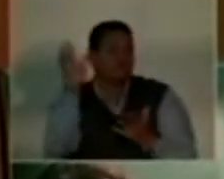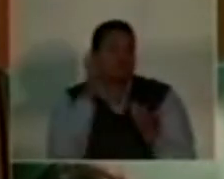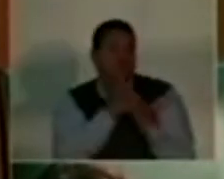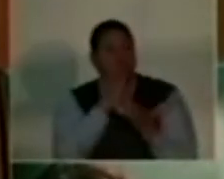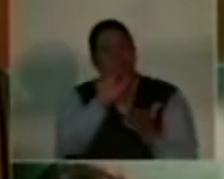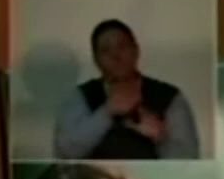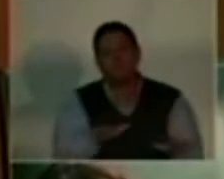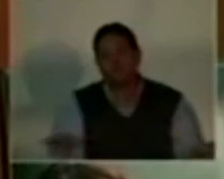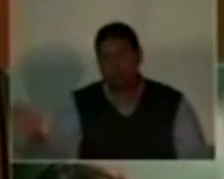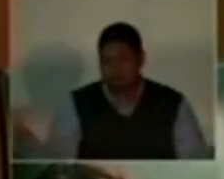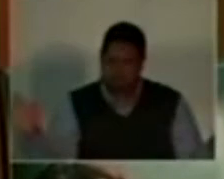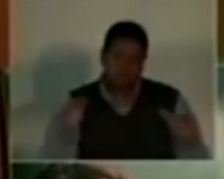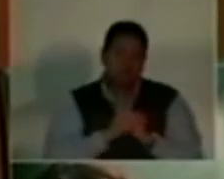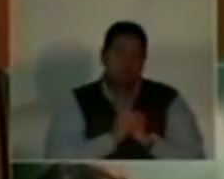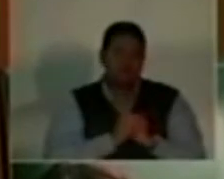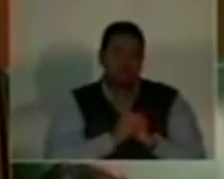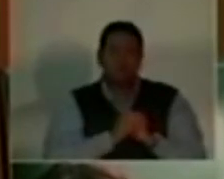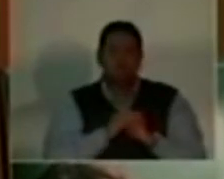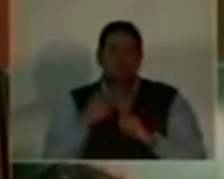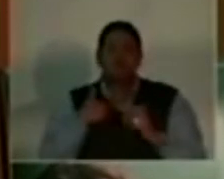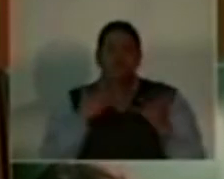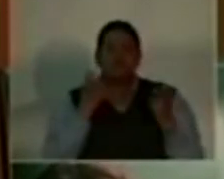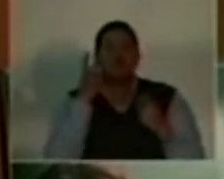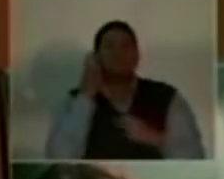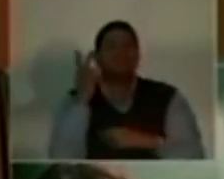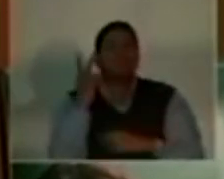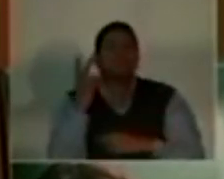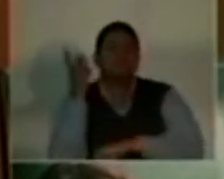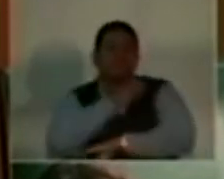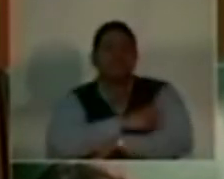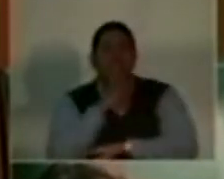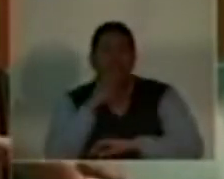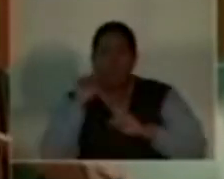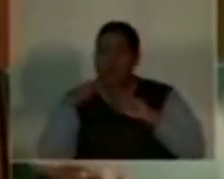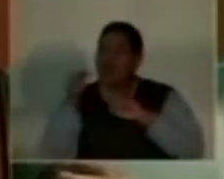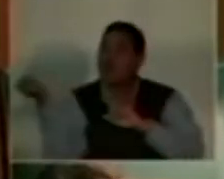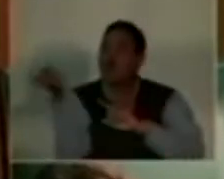child. So, Mr. Speaker, I would love to see the day when